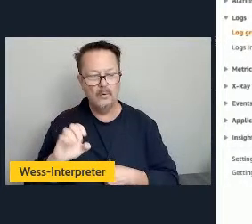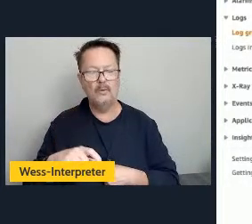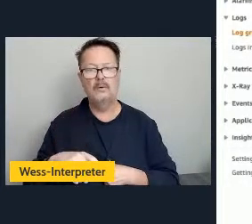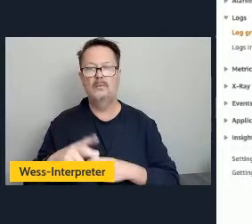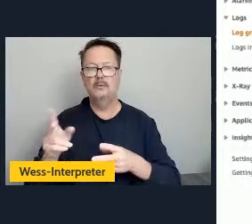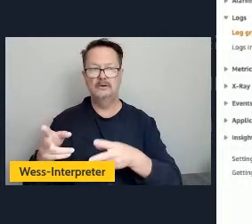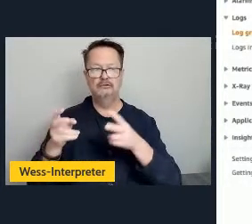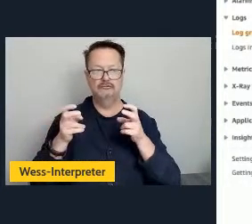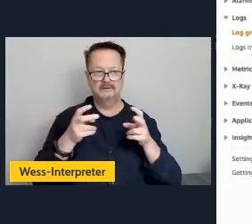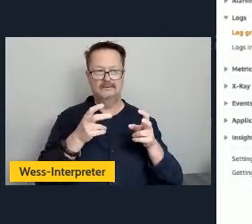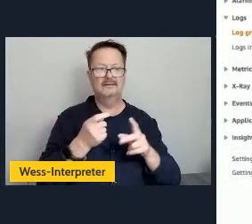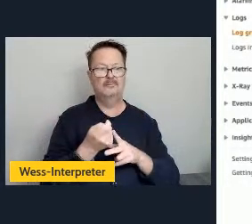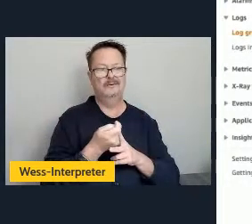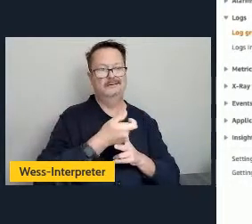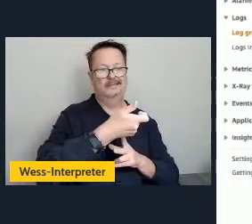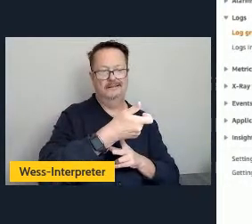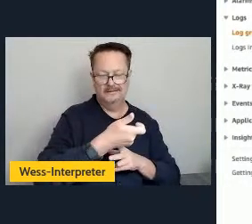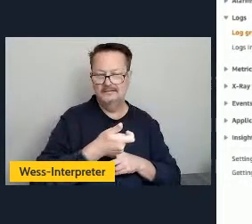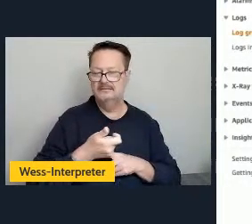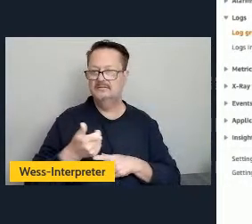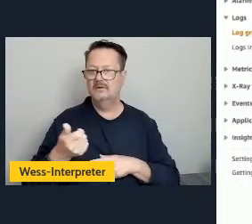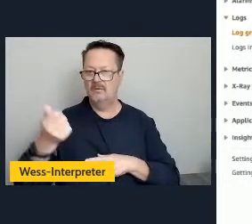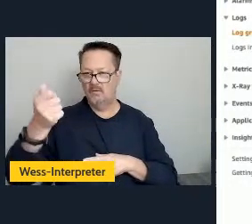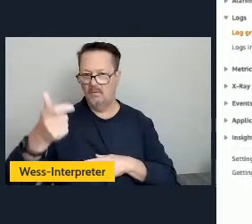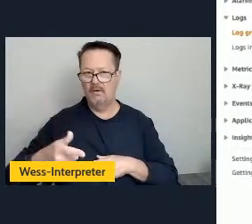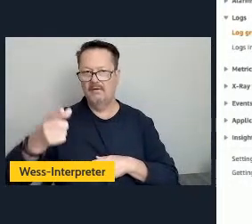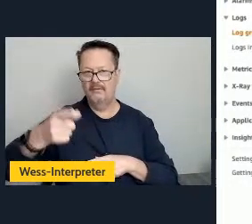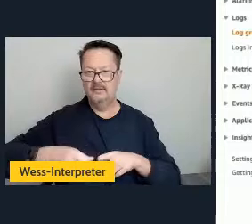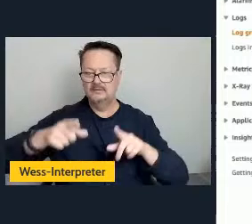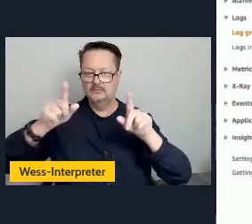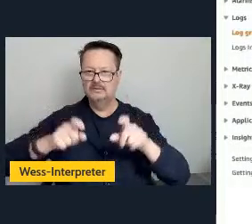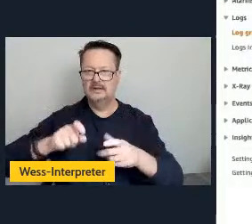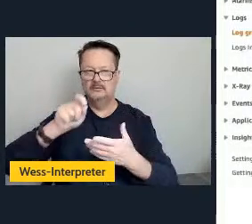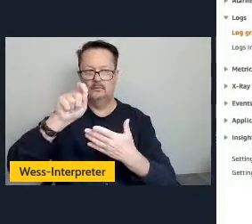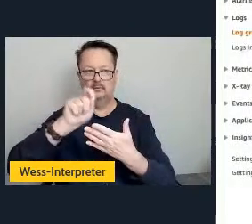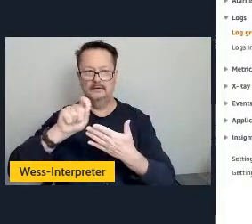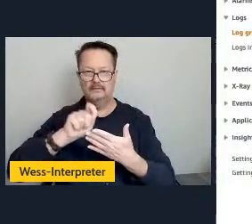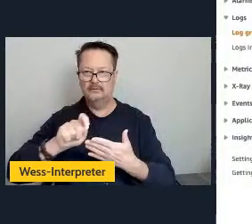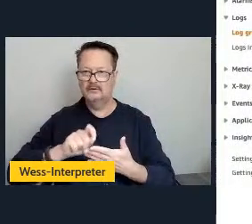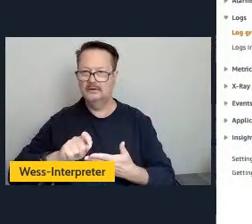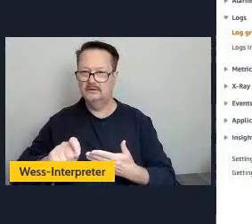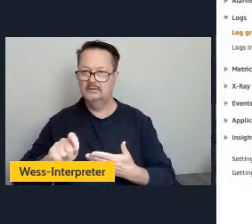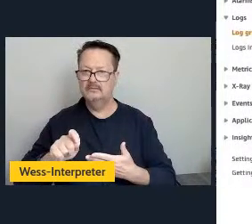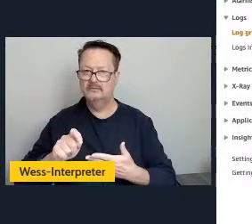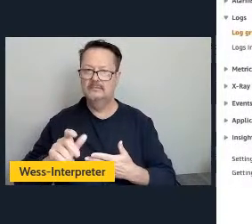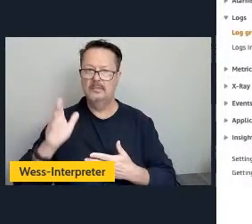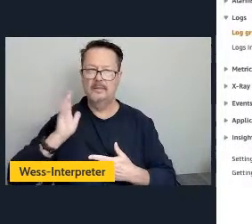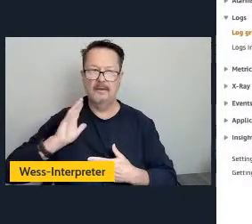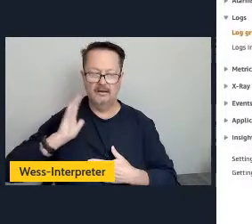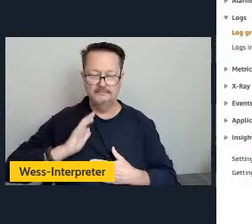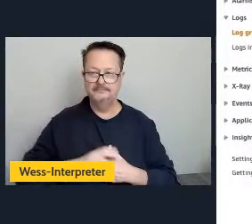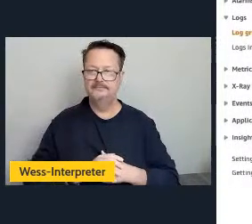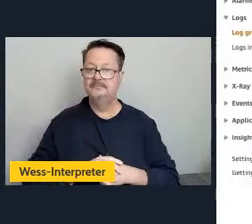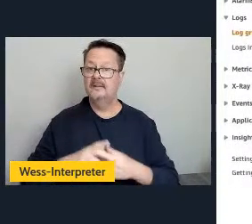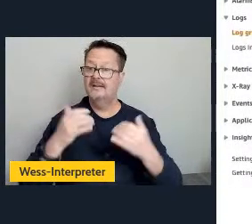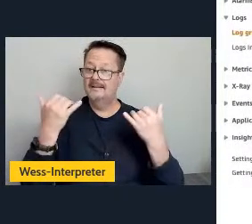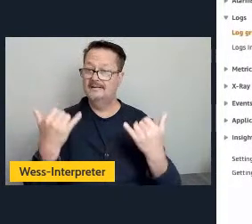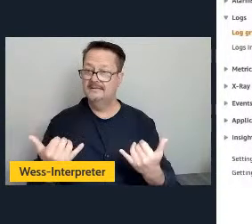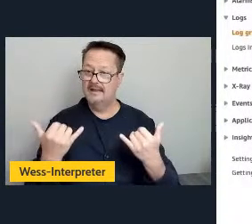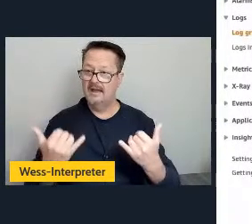deleted it. So all the 3 tests that we've written passed. Okay, and